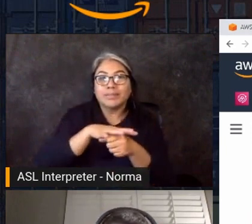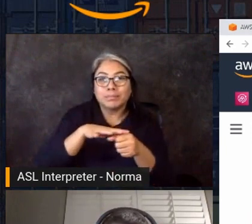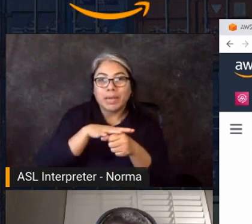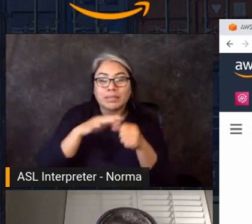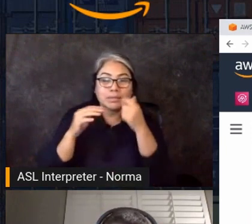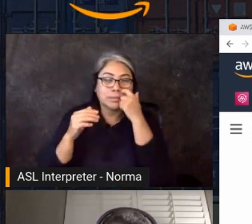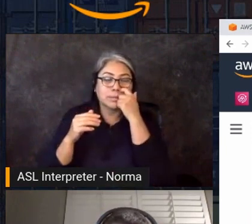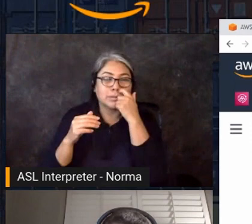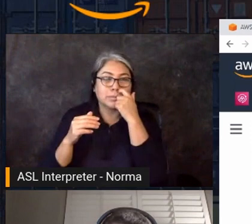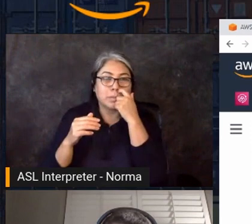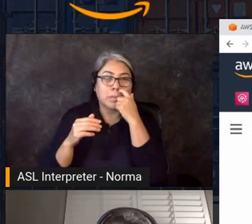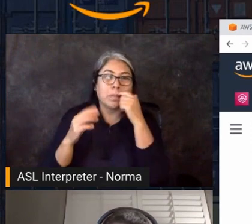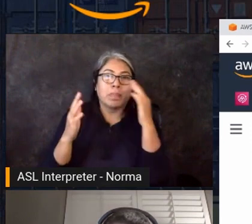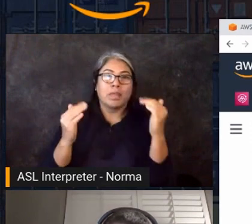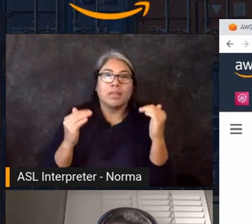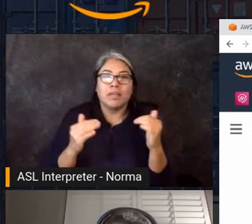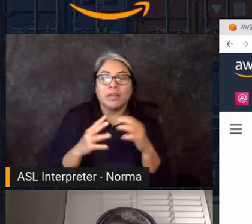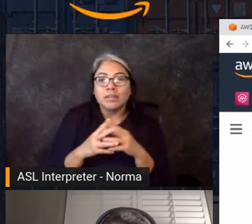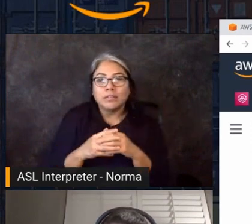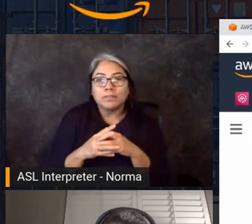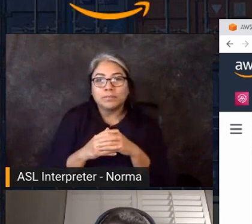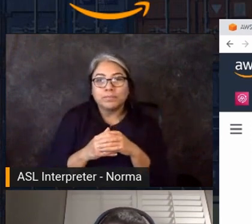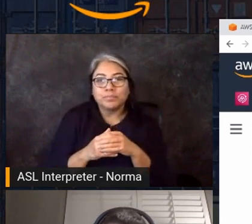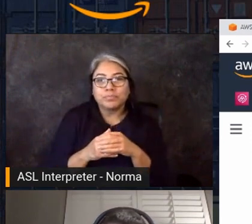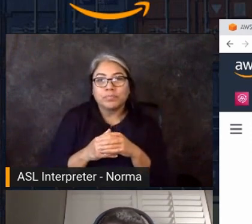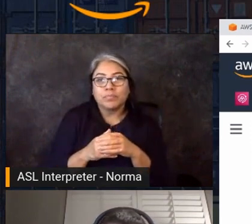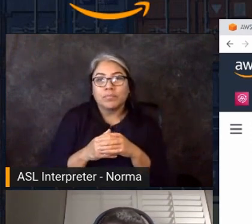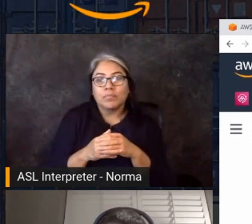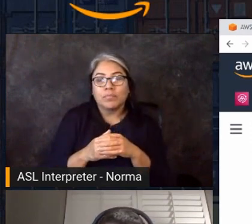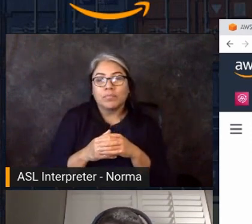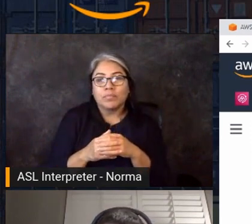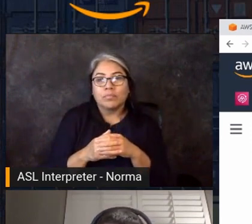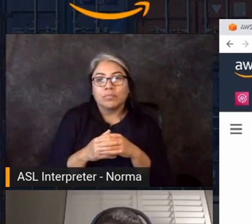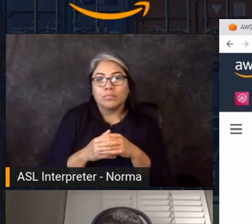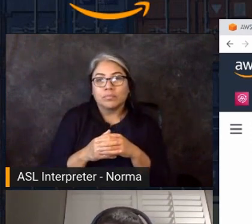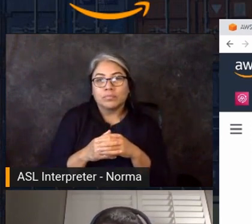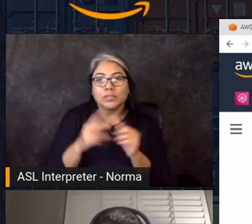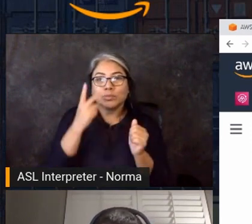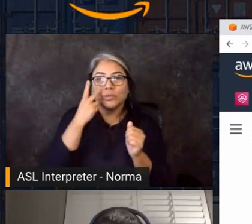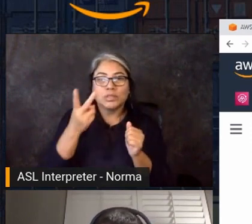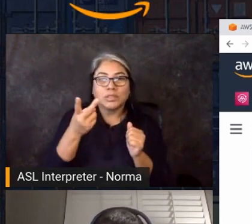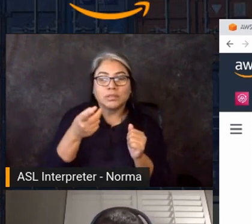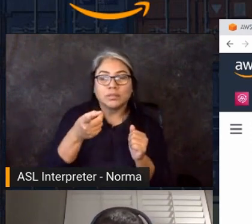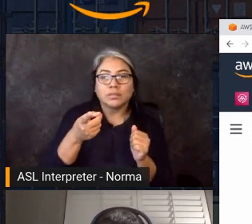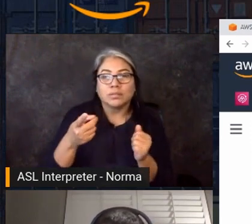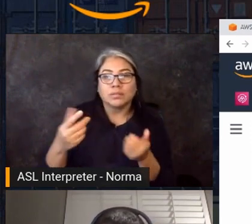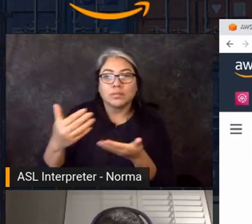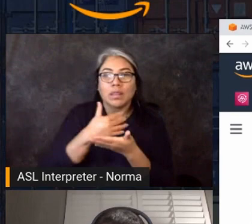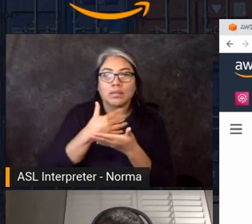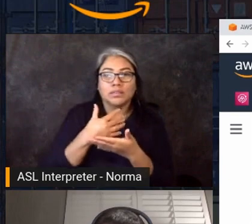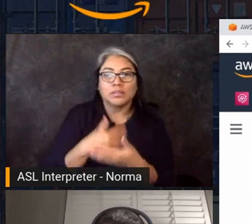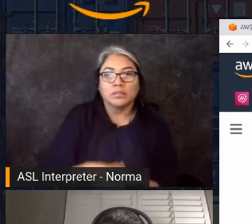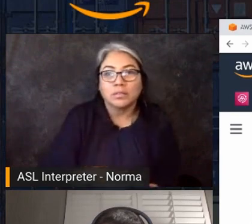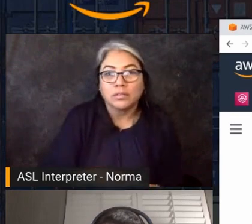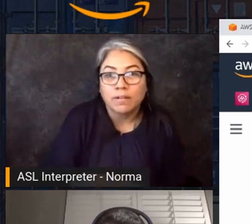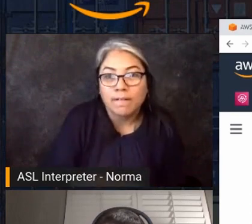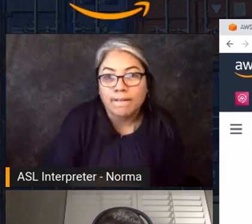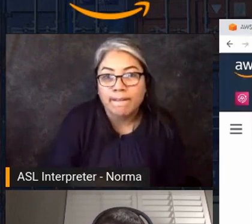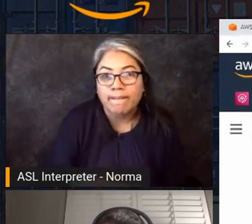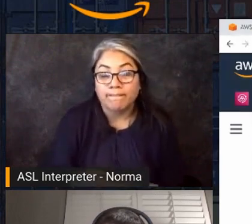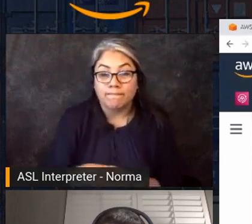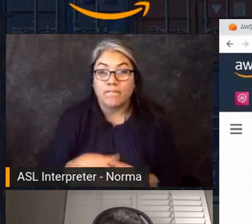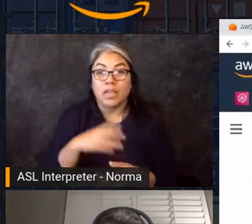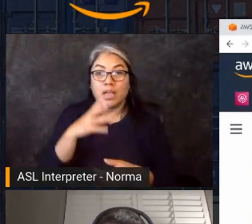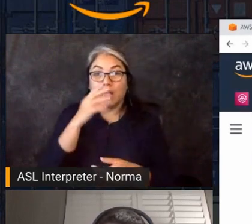then we'll also start getting some telemetry here, or collecting. And if